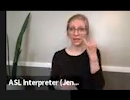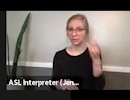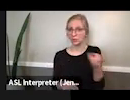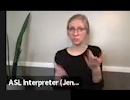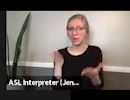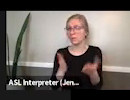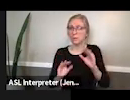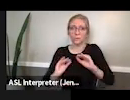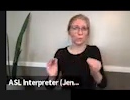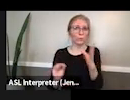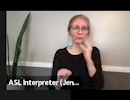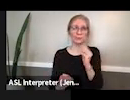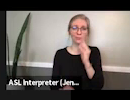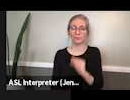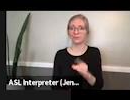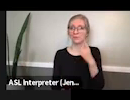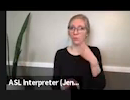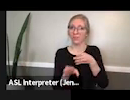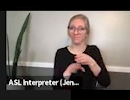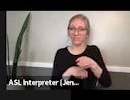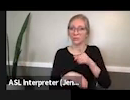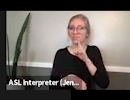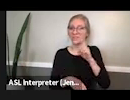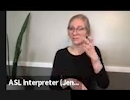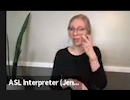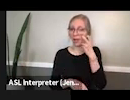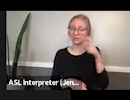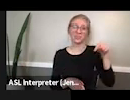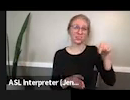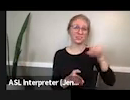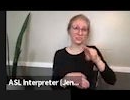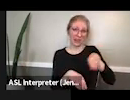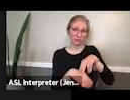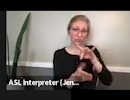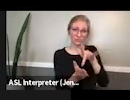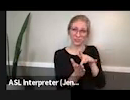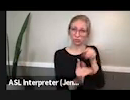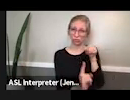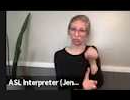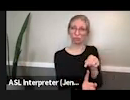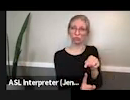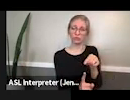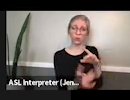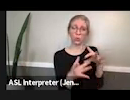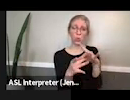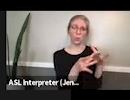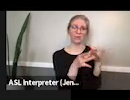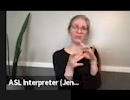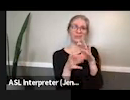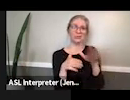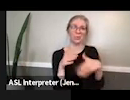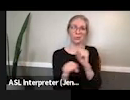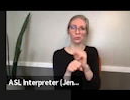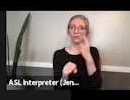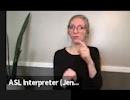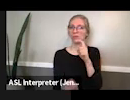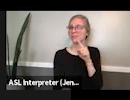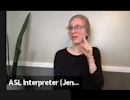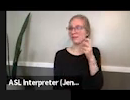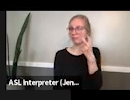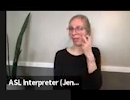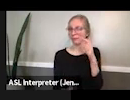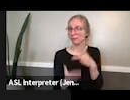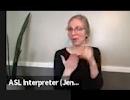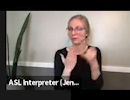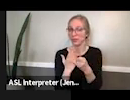the field of deafblindness, this national center sort of coordinates the work of all the deafblind projects. There is a